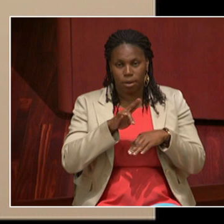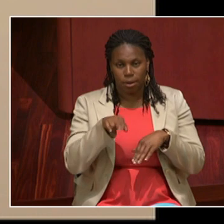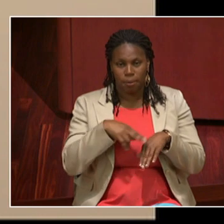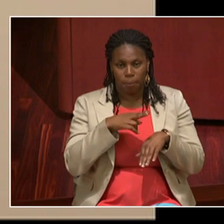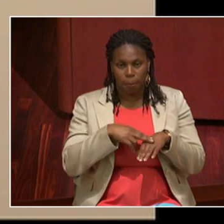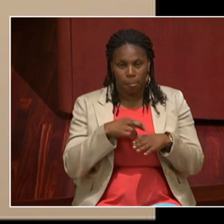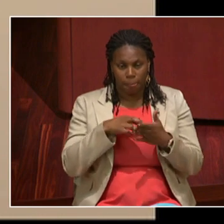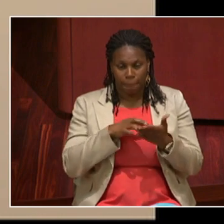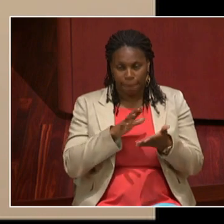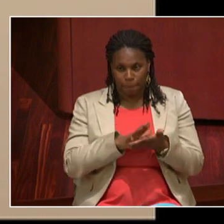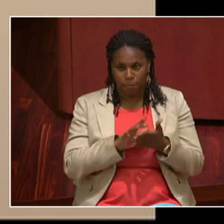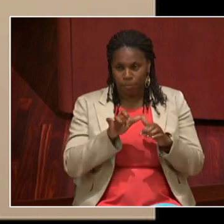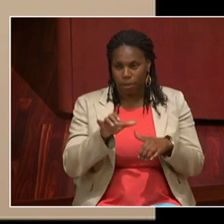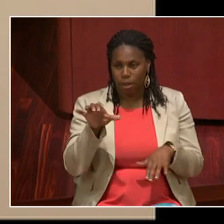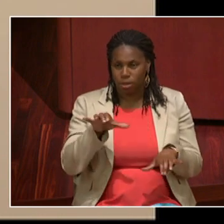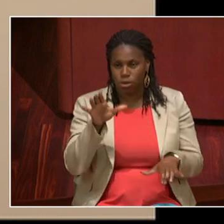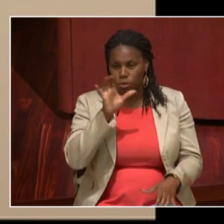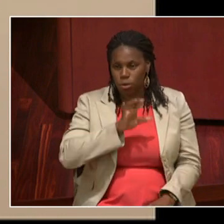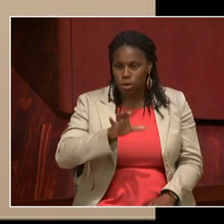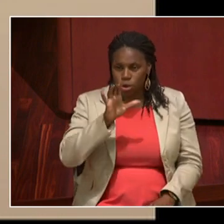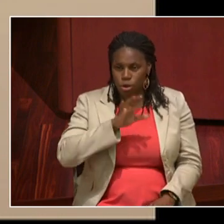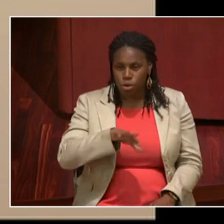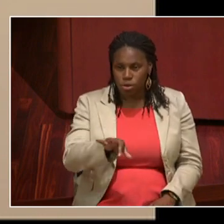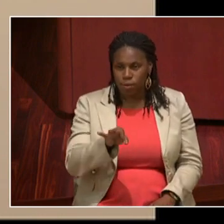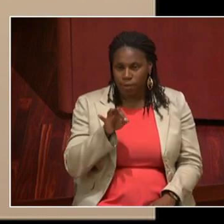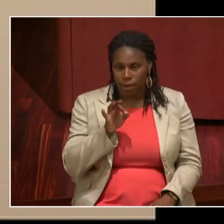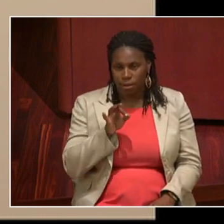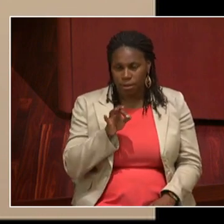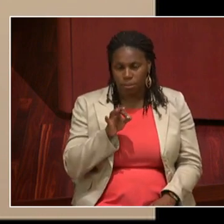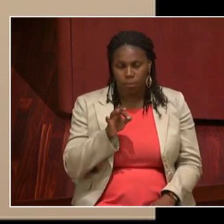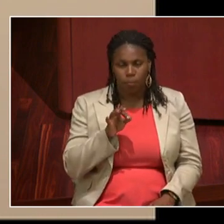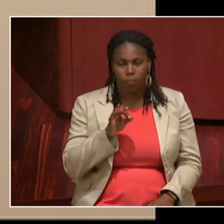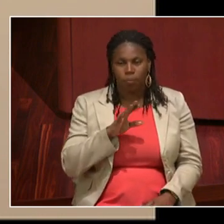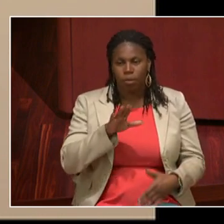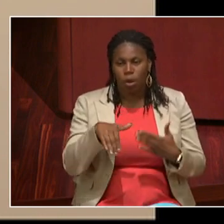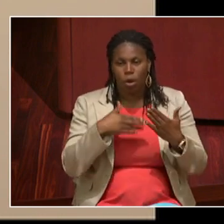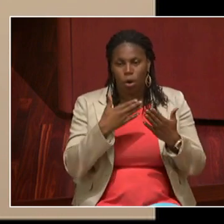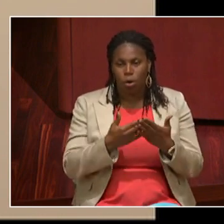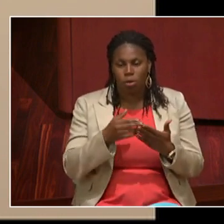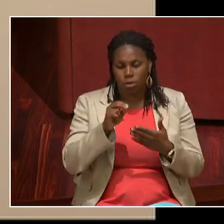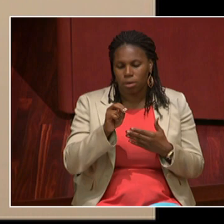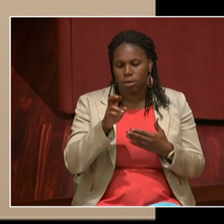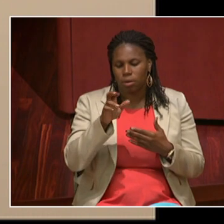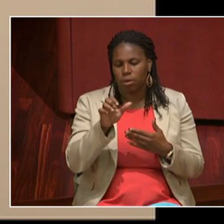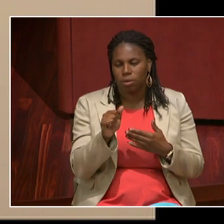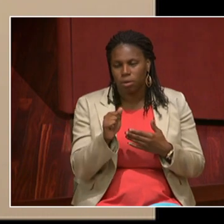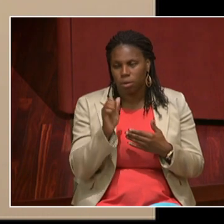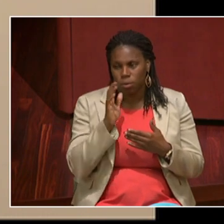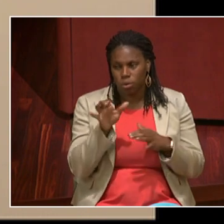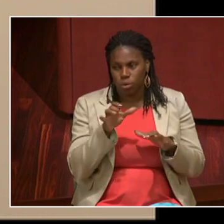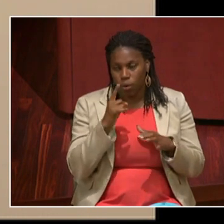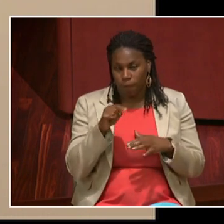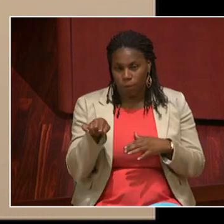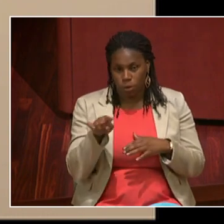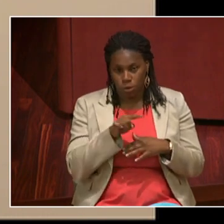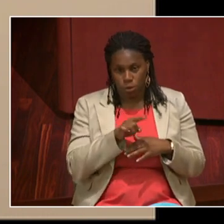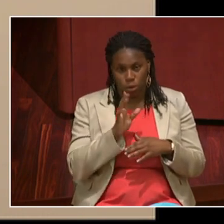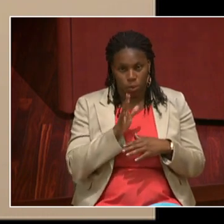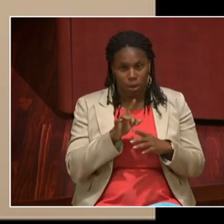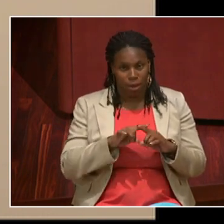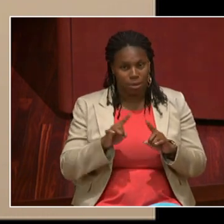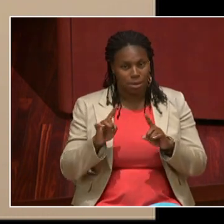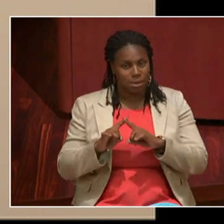do a search within our holdings to find out. And all of the National Archives offices could complete that for you. We all maintain different